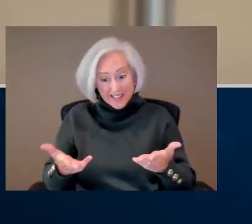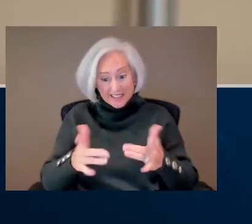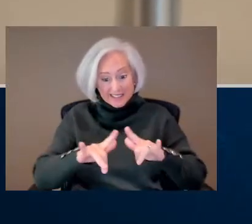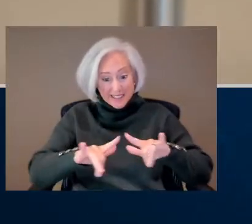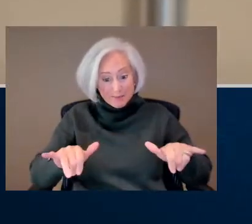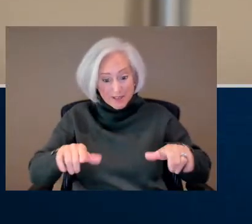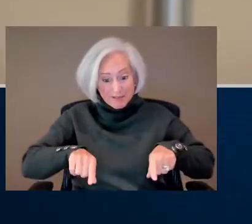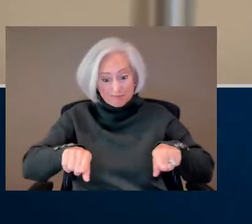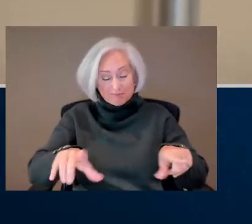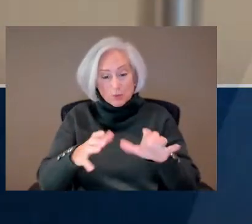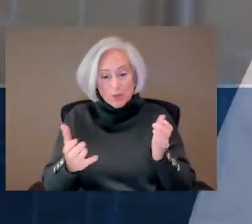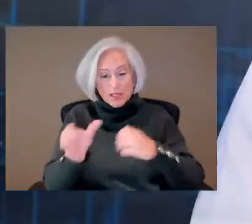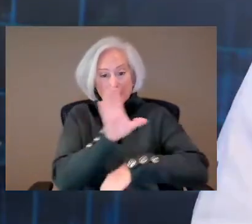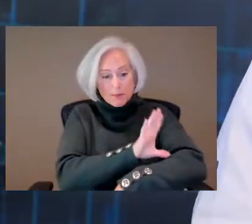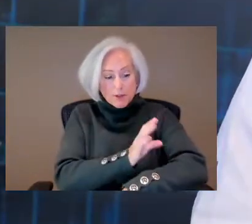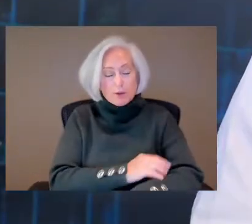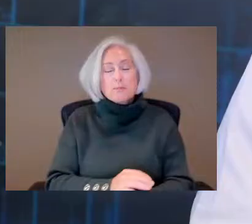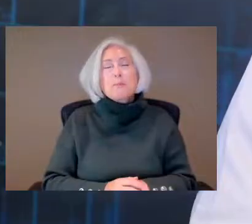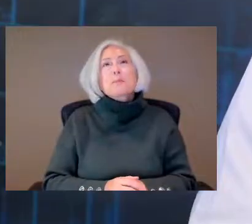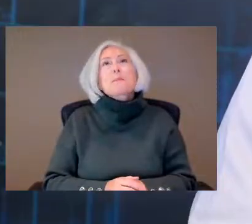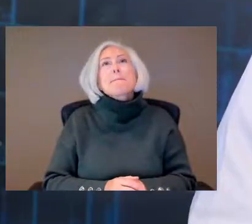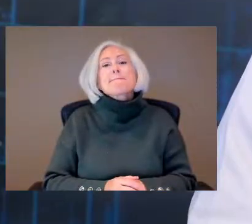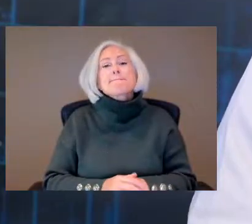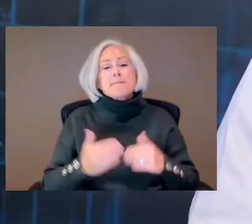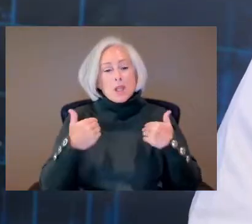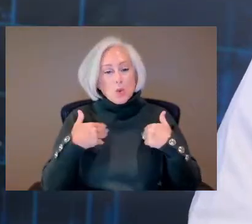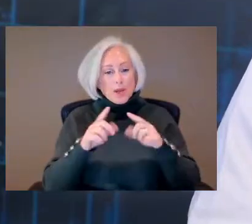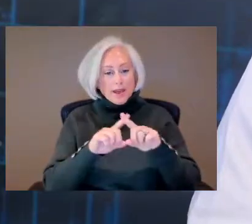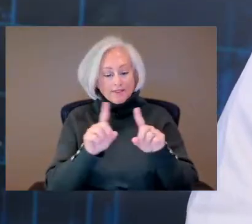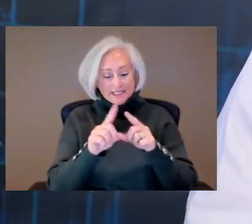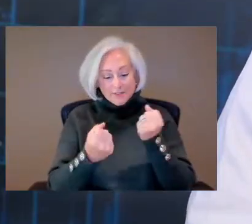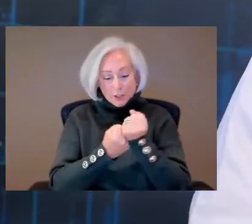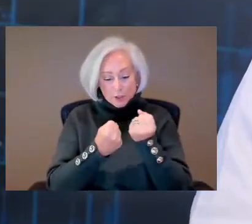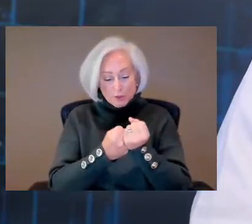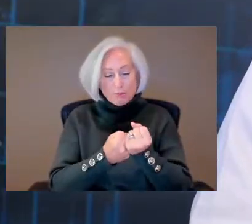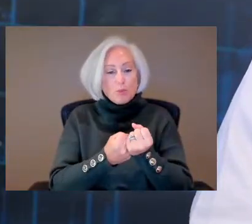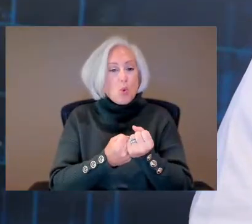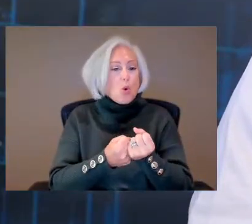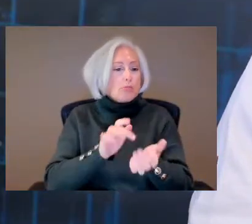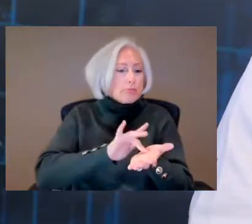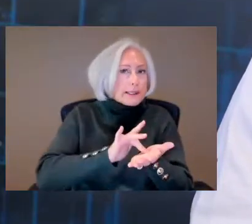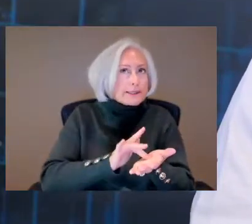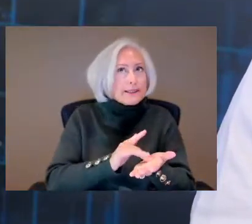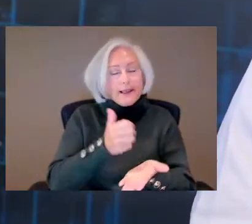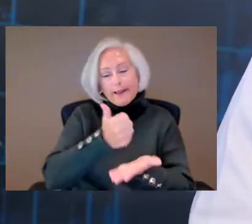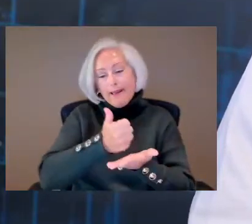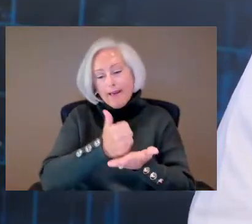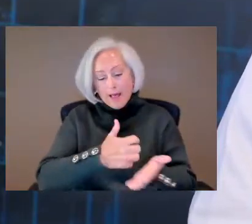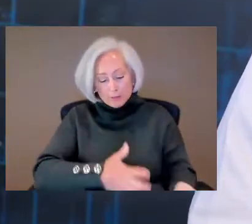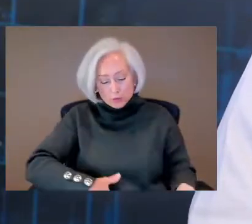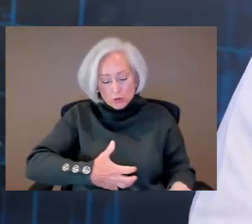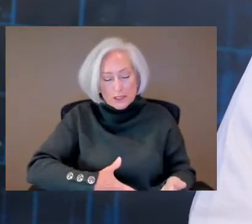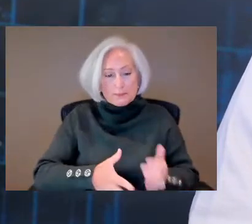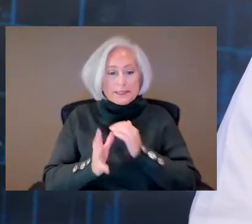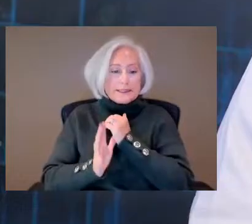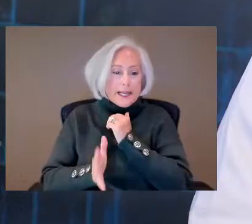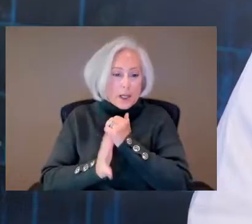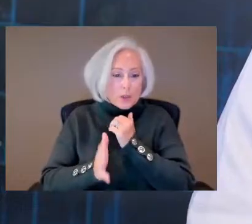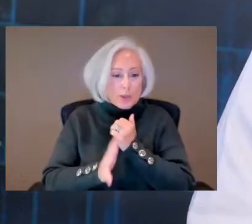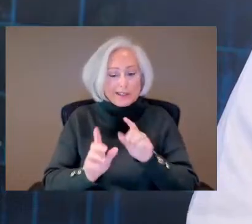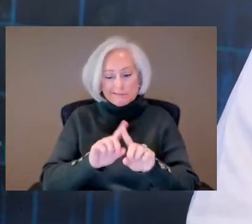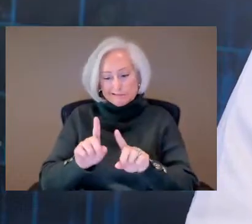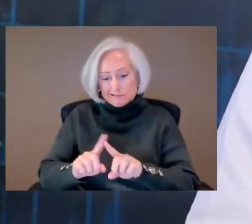we have many, many supportive medications that we can bring to help treat nausea, to help treat diarrhea, to help treat all these other side effects that can